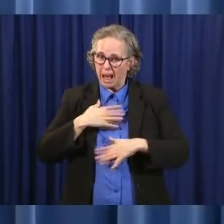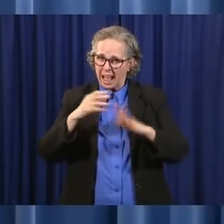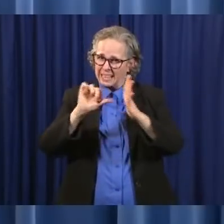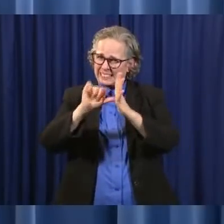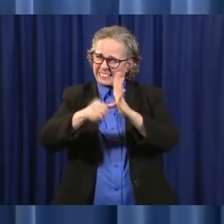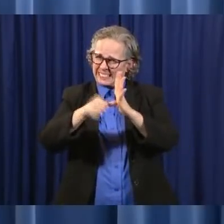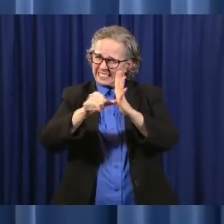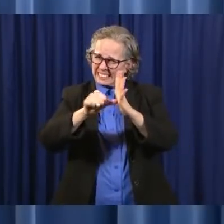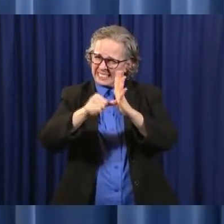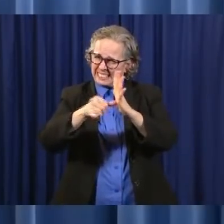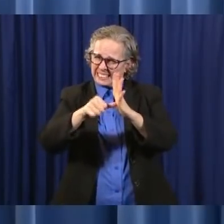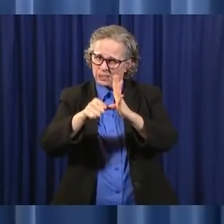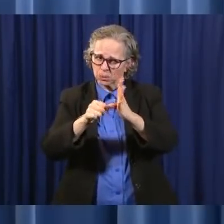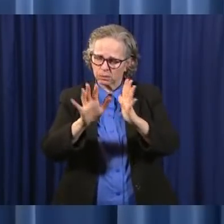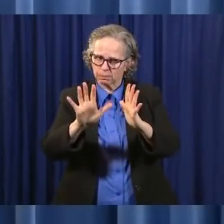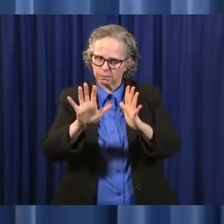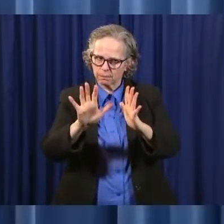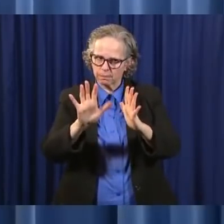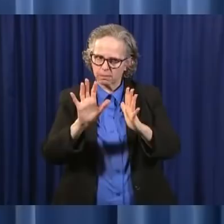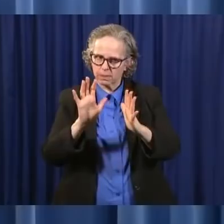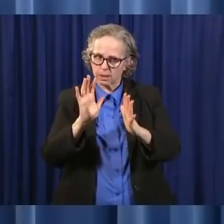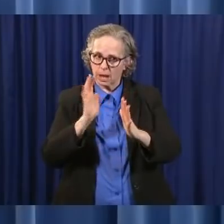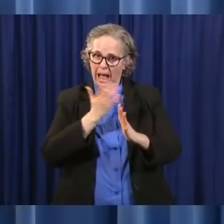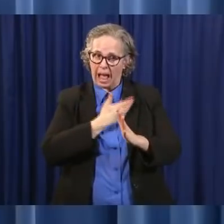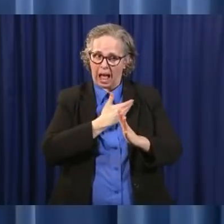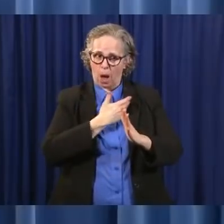our representatives, and I've talked to them a lot about this,